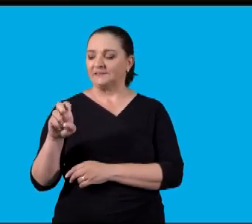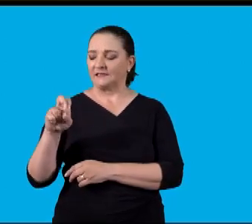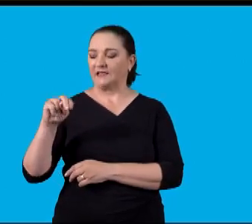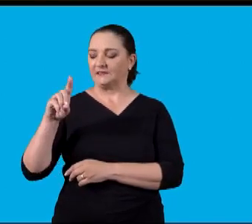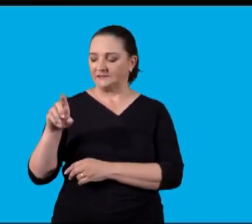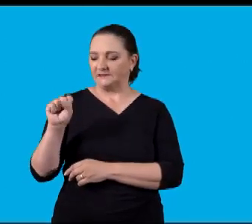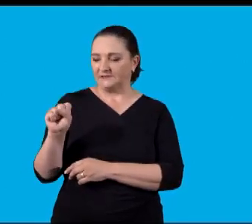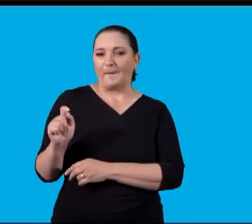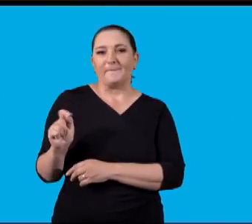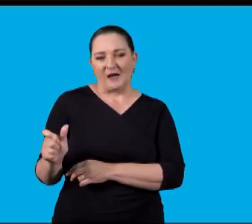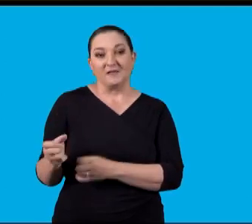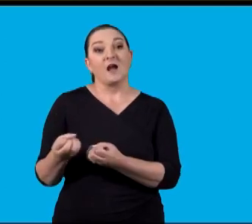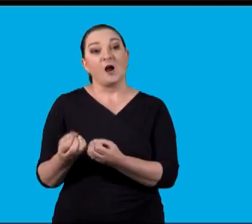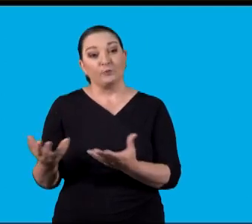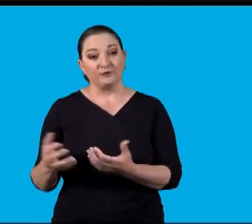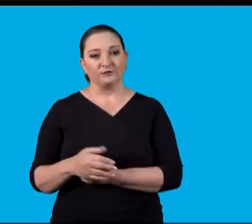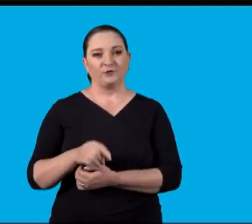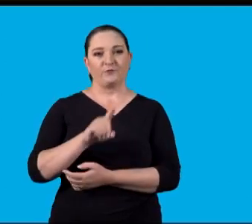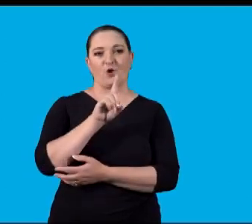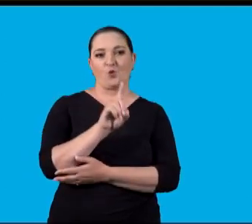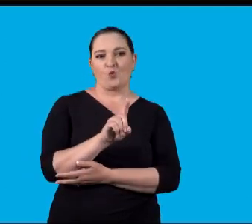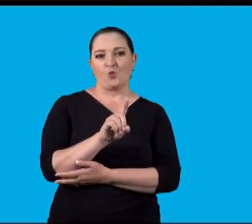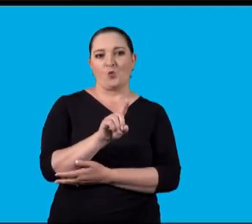your calculator is going to be